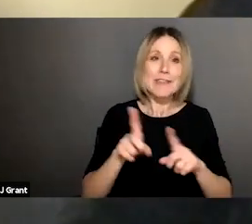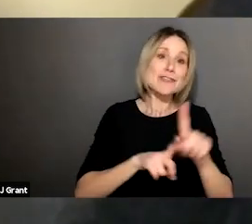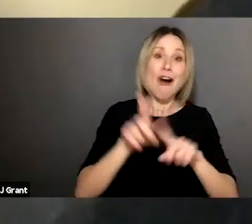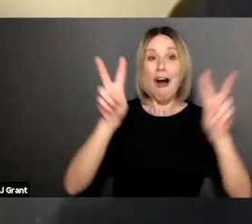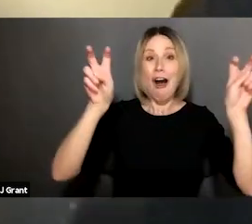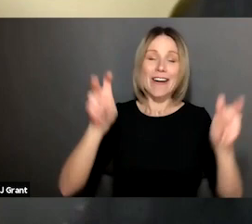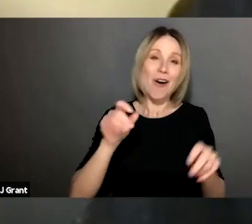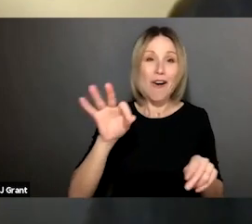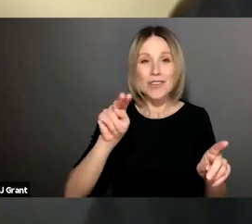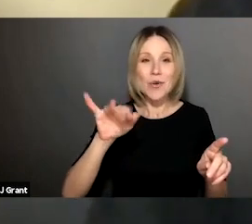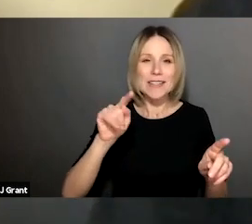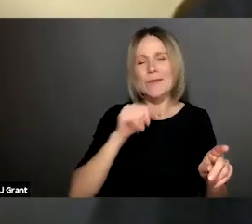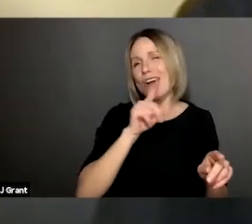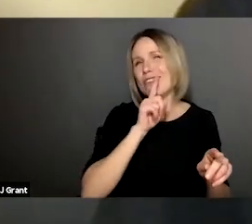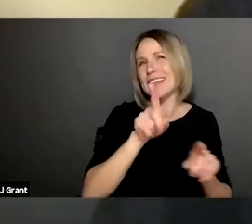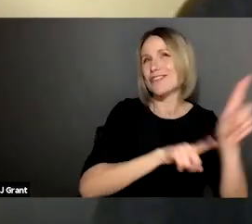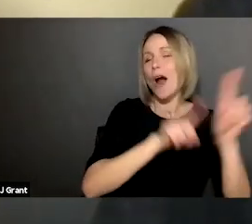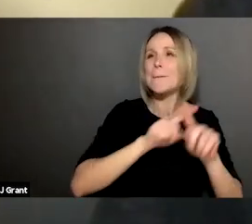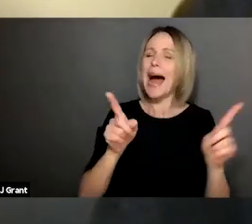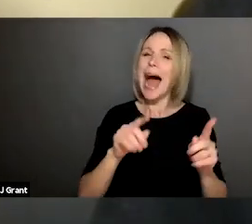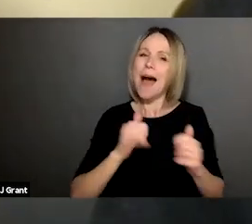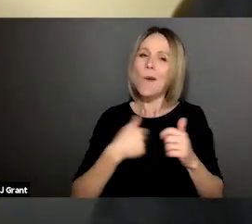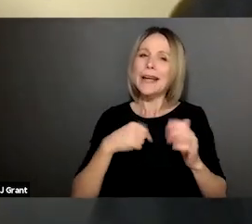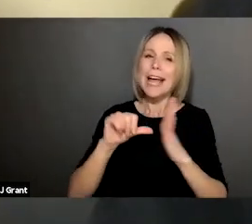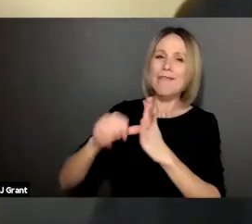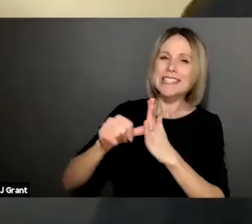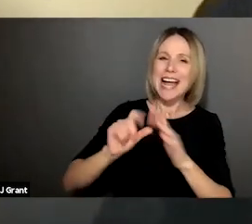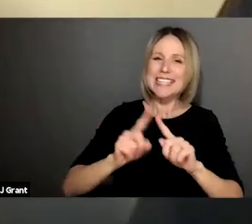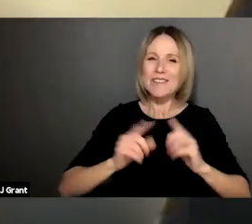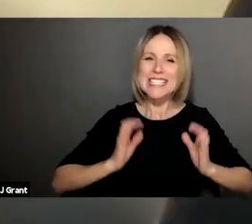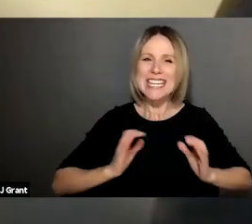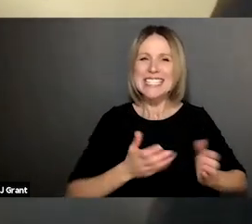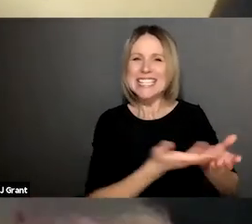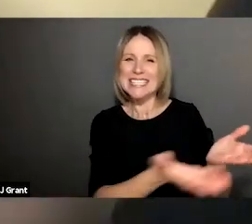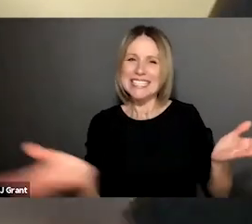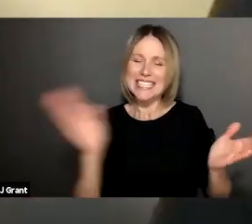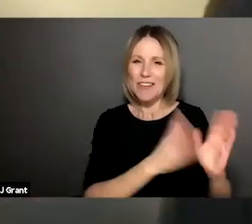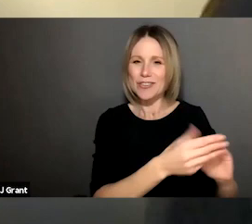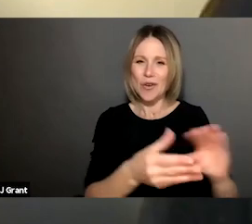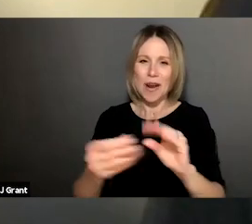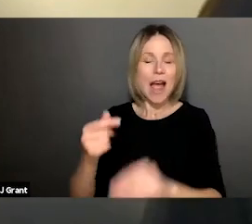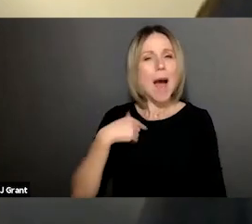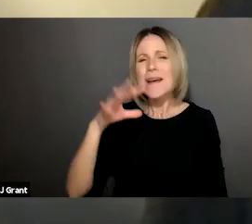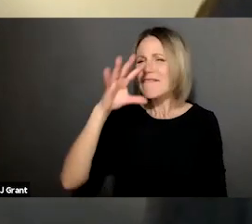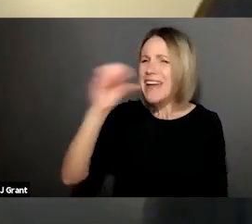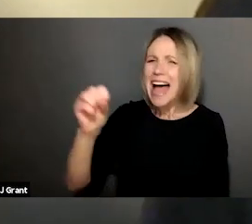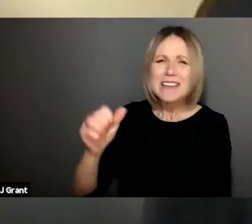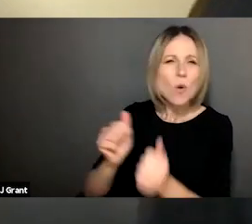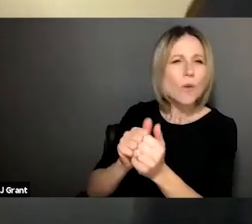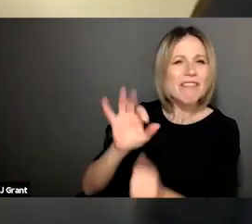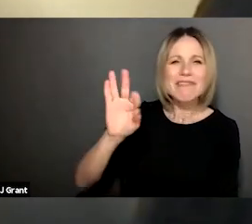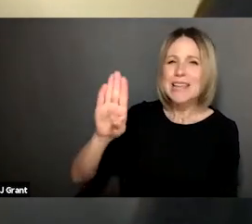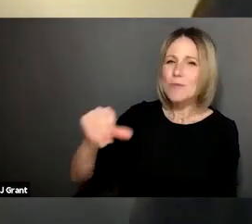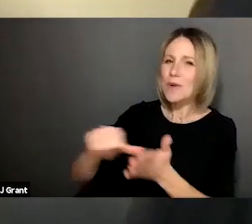fascinated by people's interest in the Facebook page, in the New York Times cooking community Facebook page, which